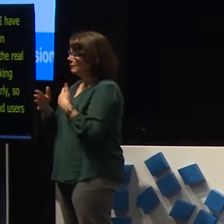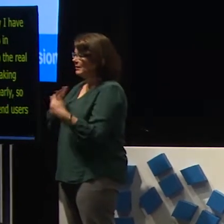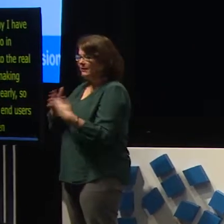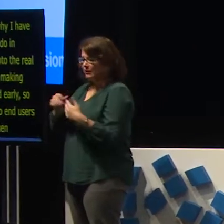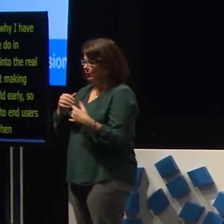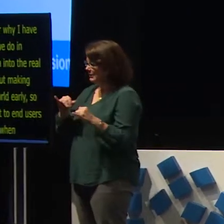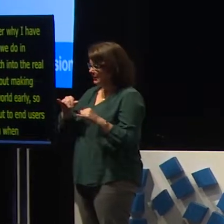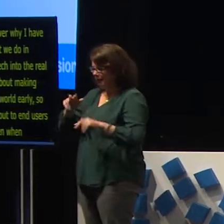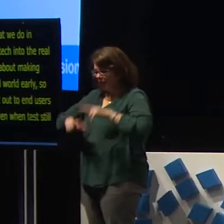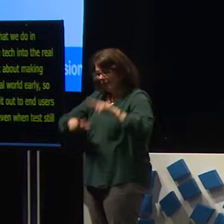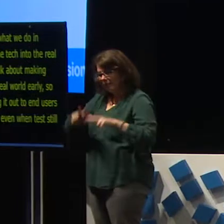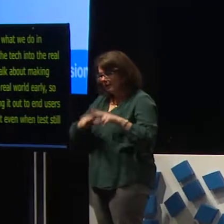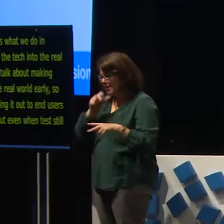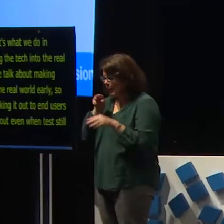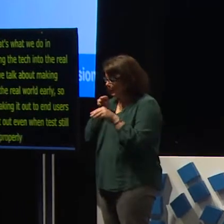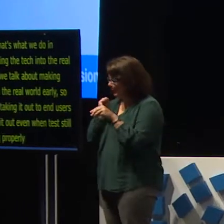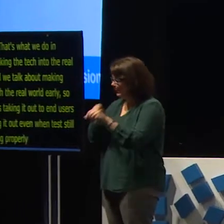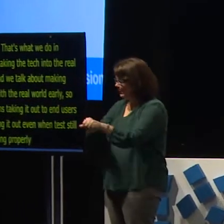working properly yet.